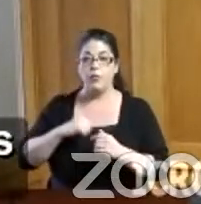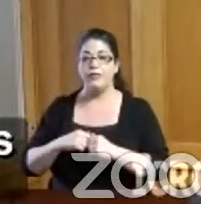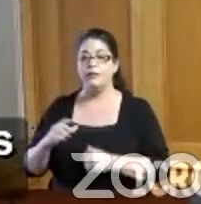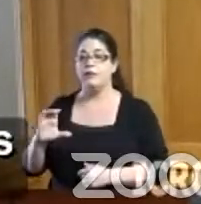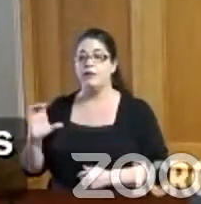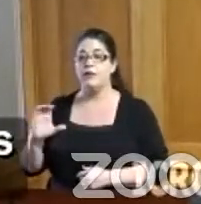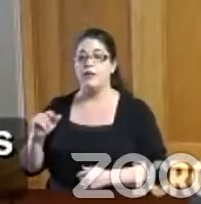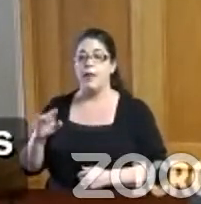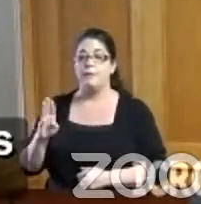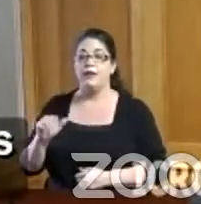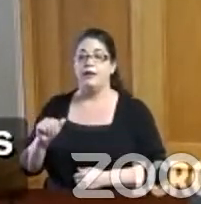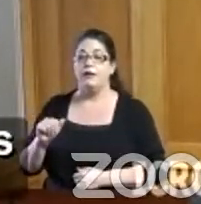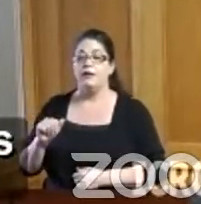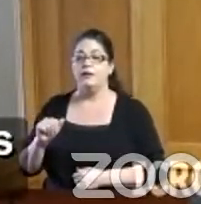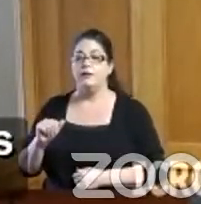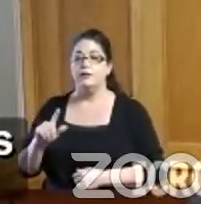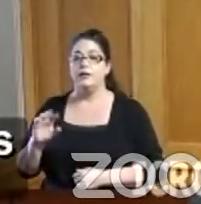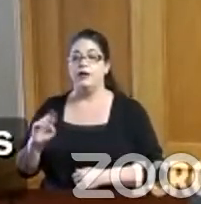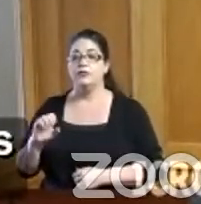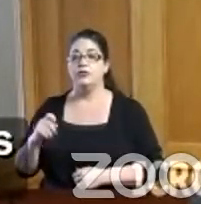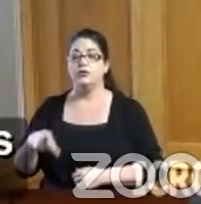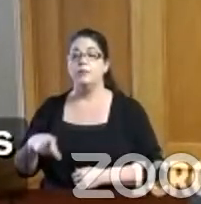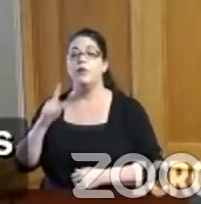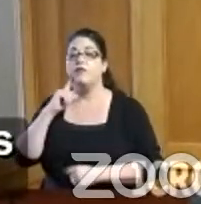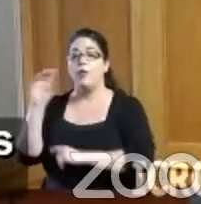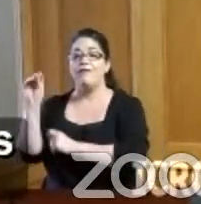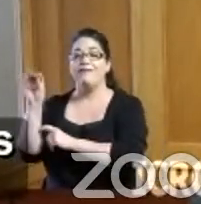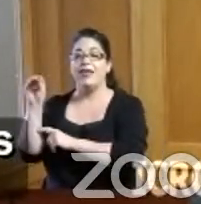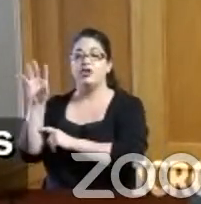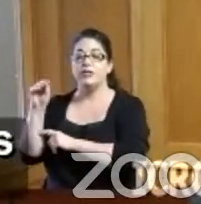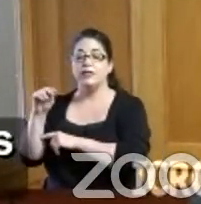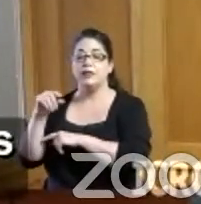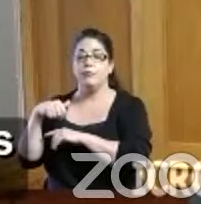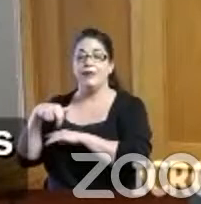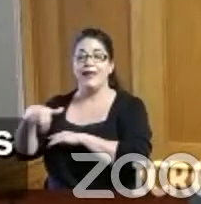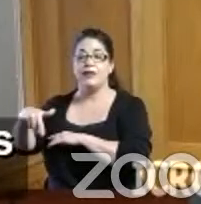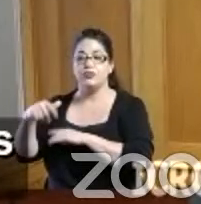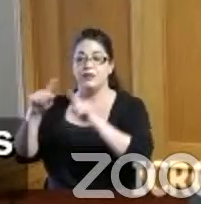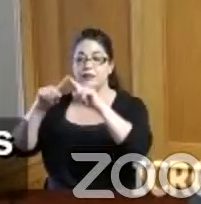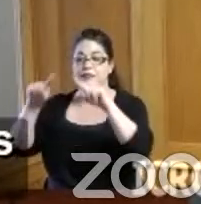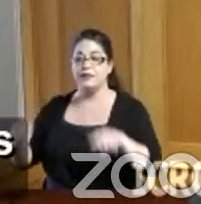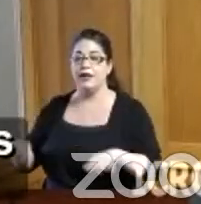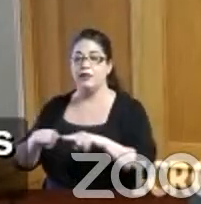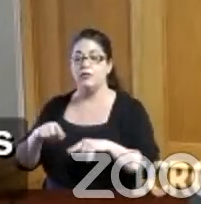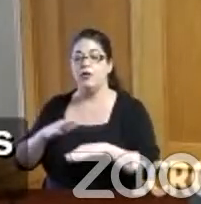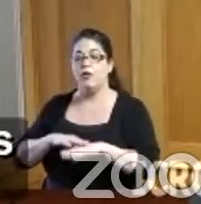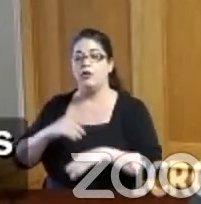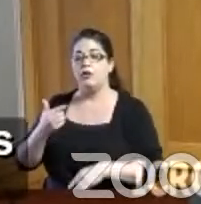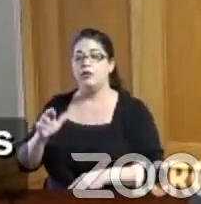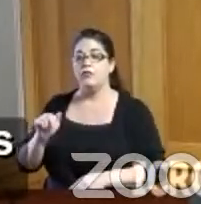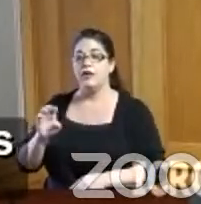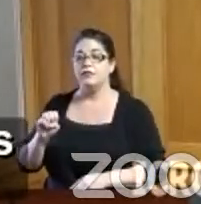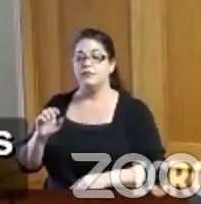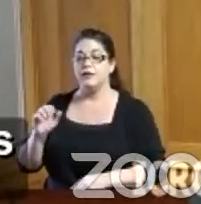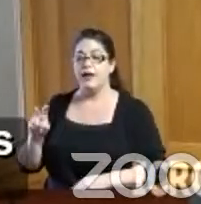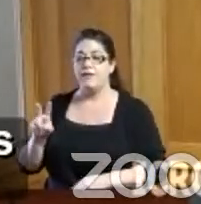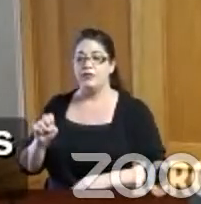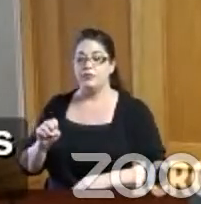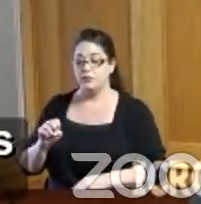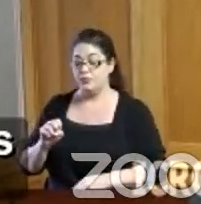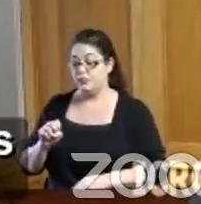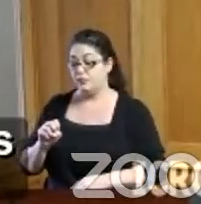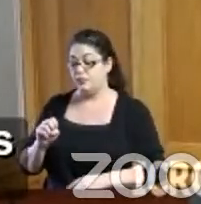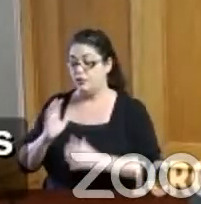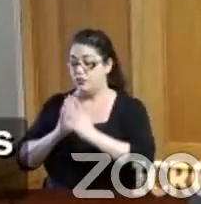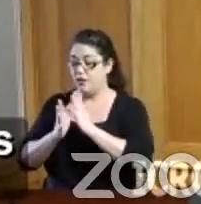Township for the installation of a flashing pedestrian signal on Plainville Road at Grace Avenue. A traffic